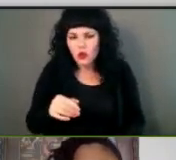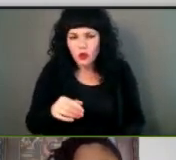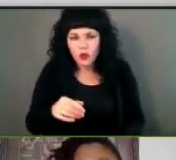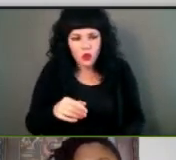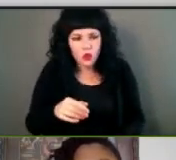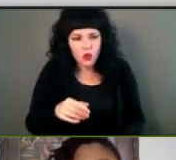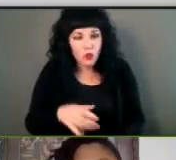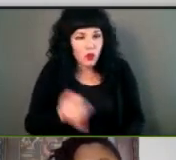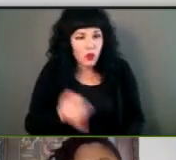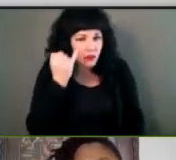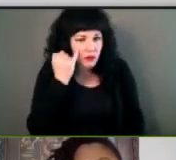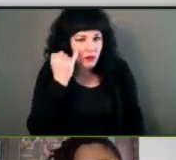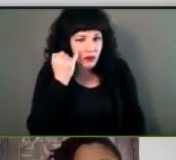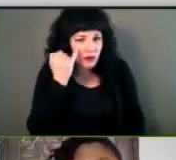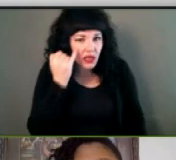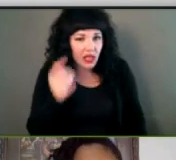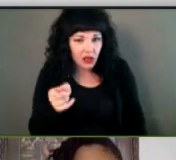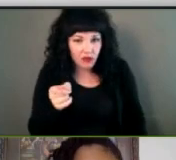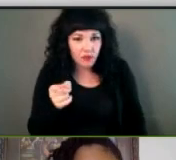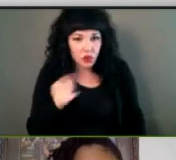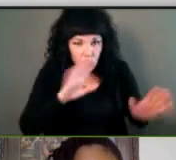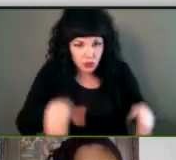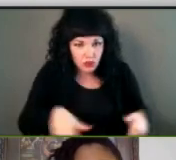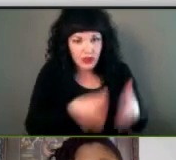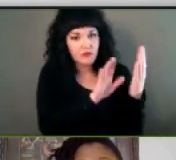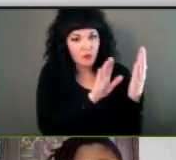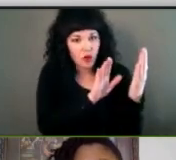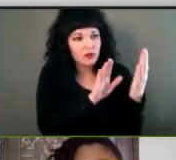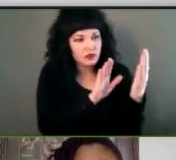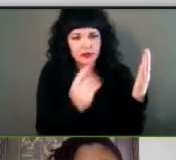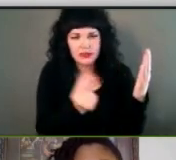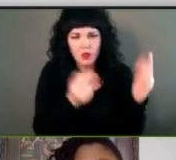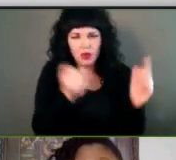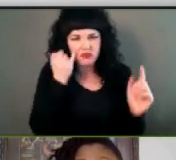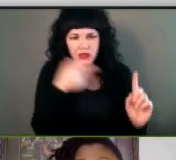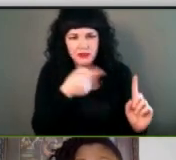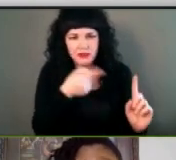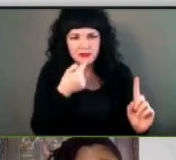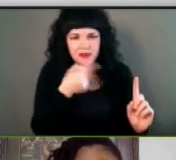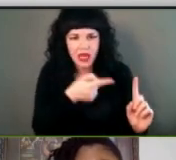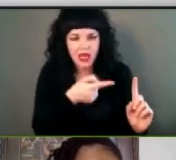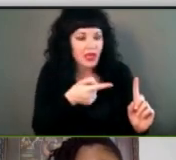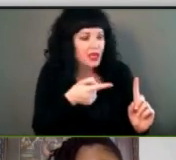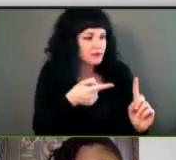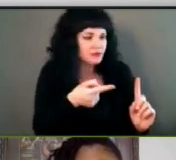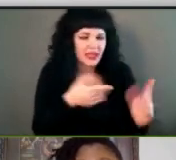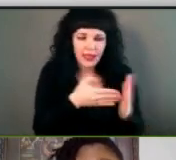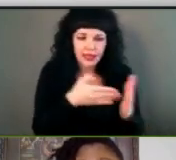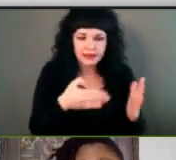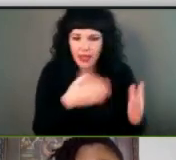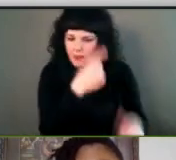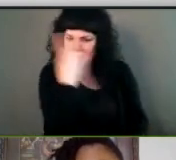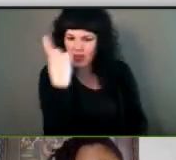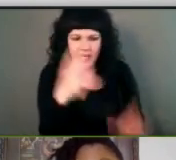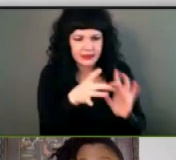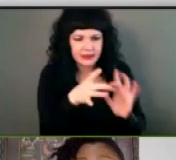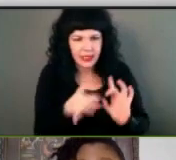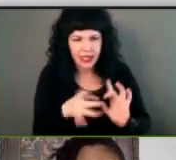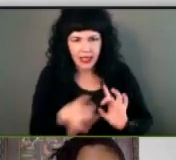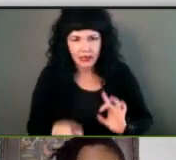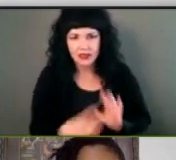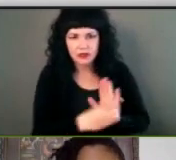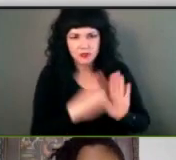confront anti-Black comments made by your family and friends in